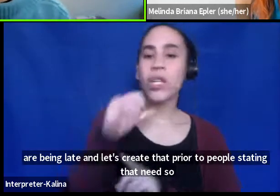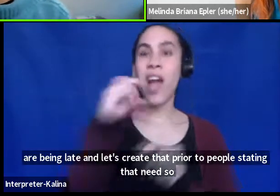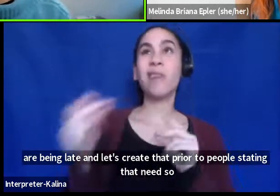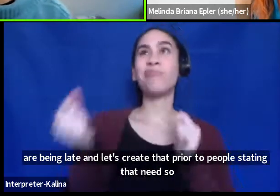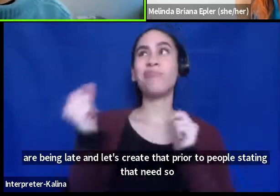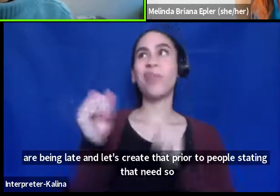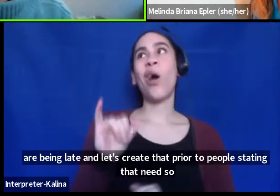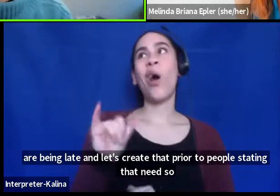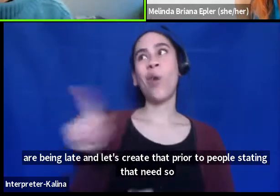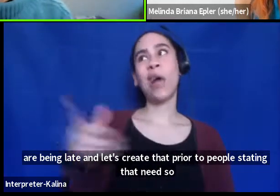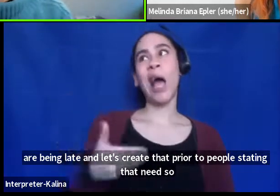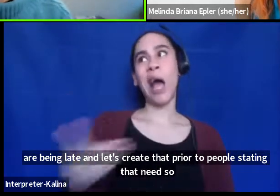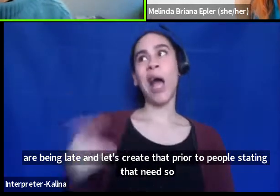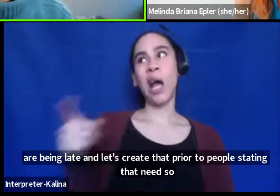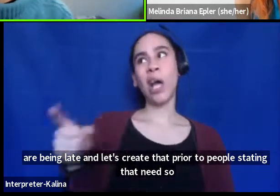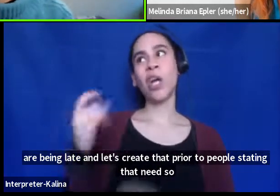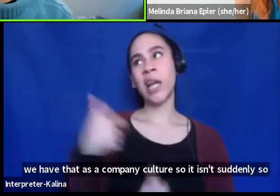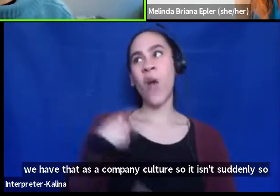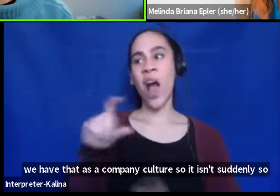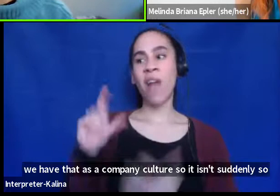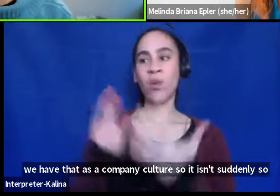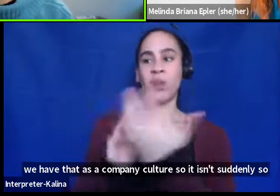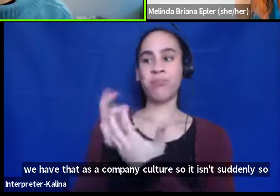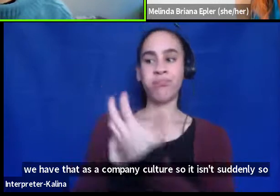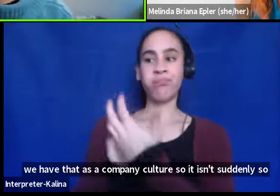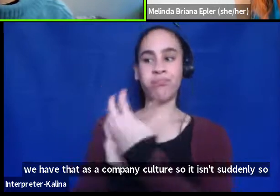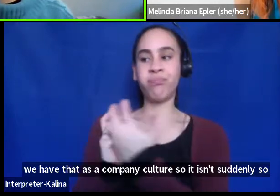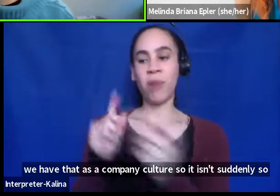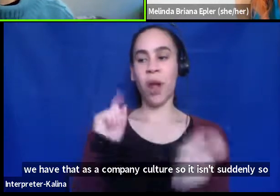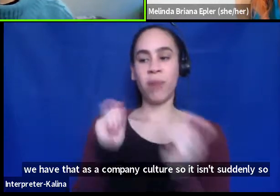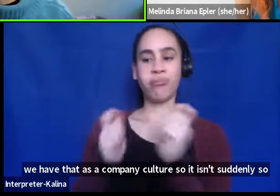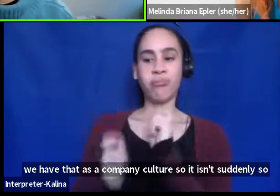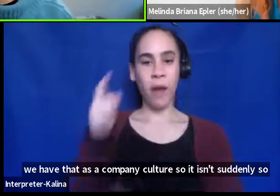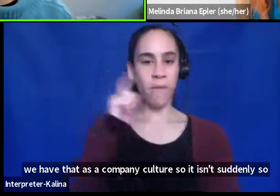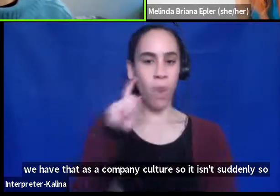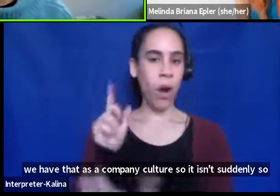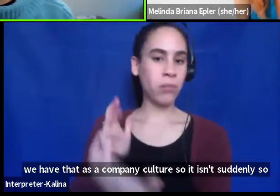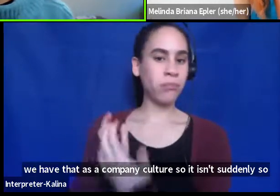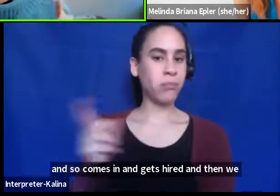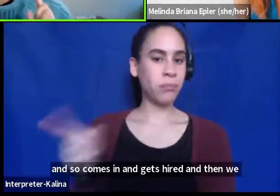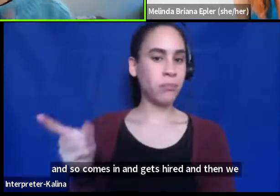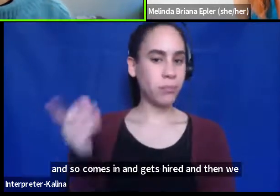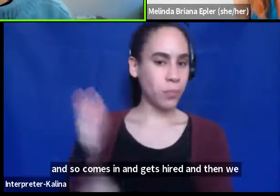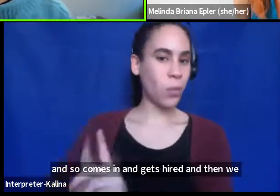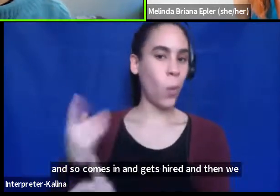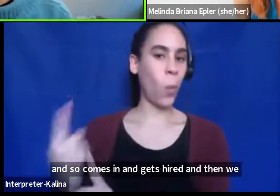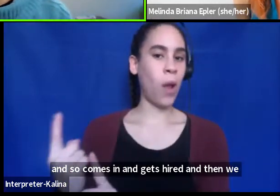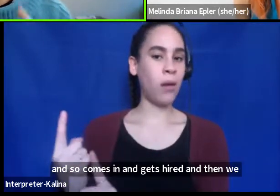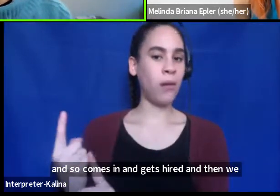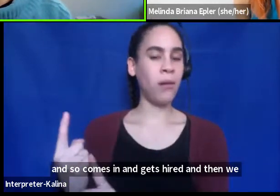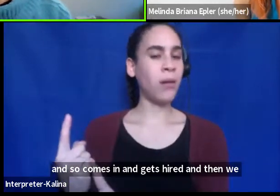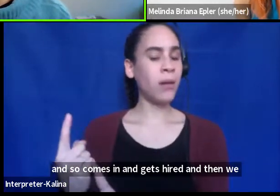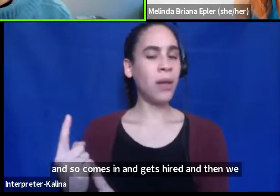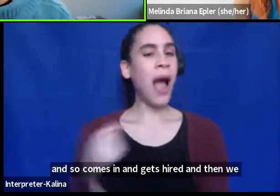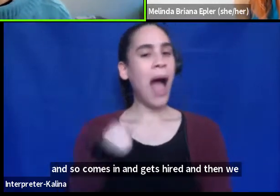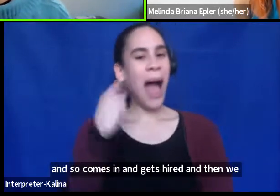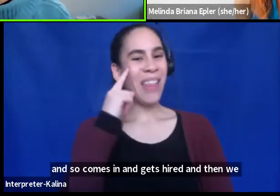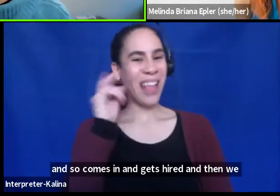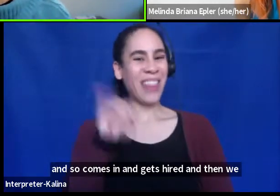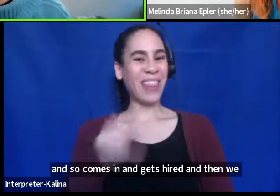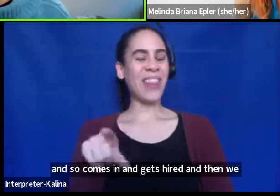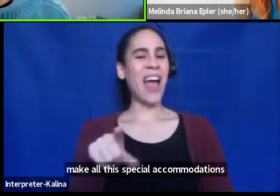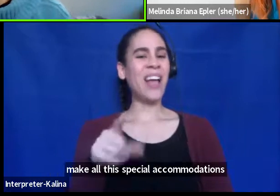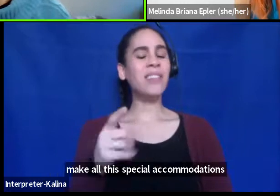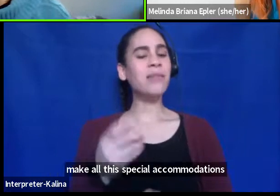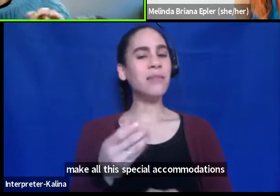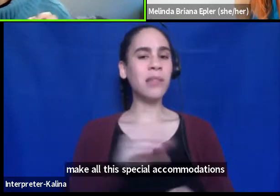in and gets hired, and then we make all these special accommodations for this specific person. Because I think that is very, very problematic.